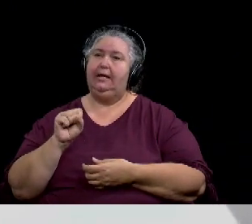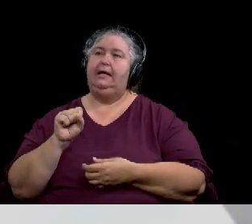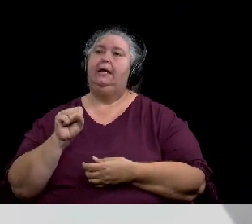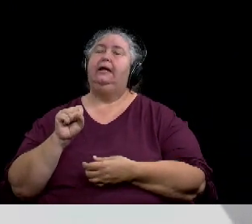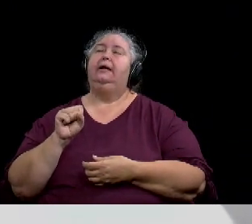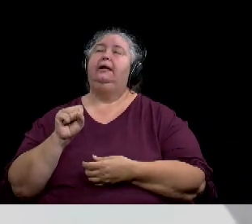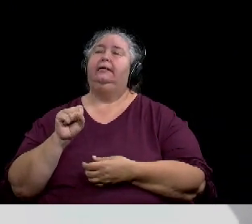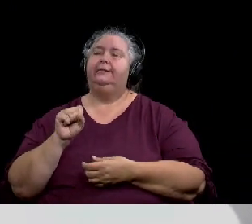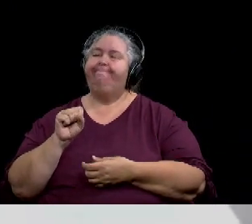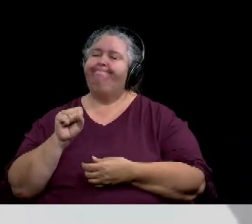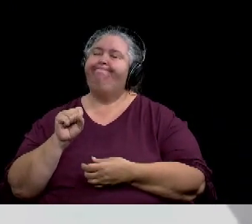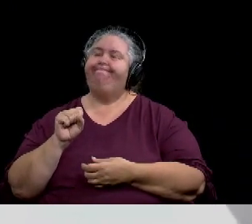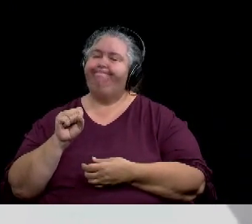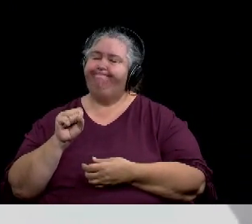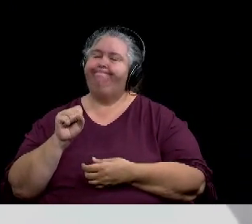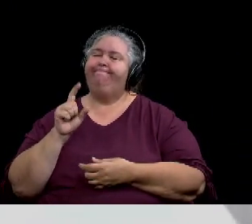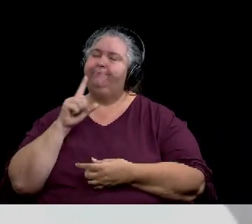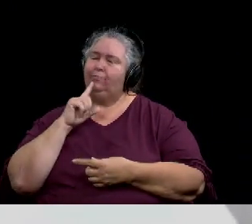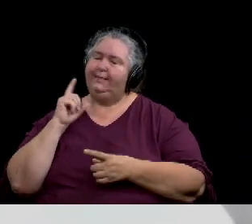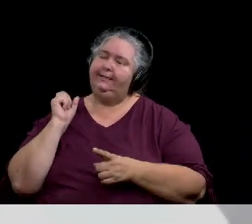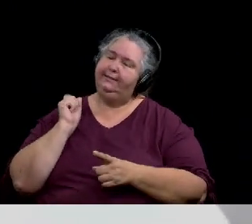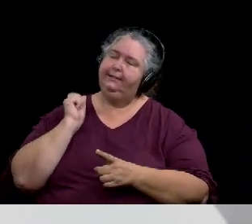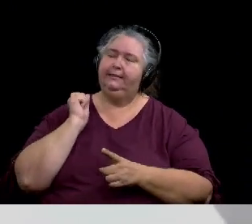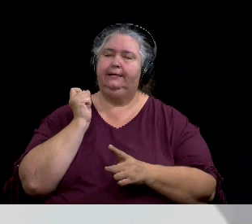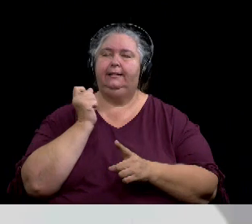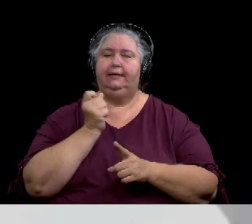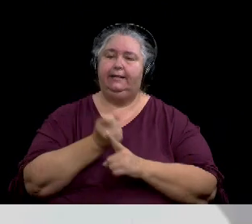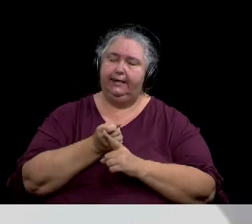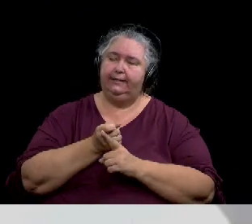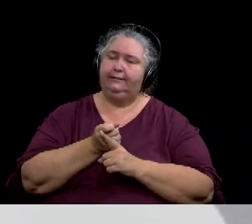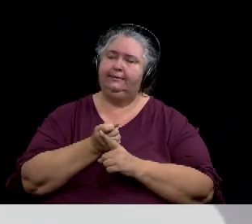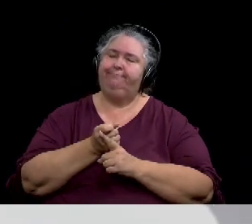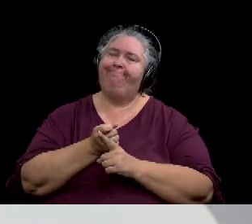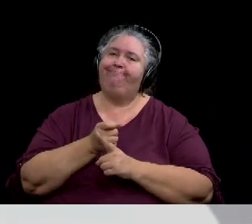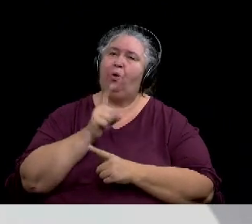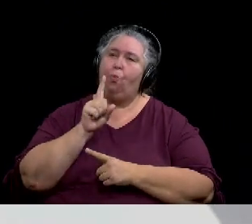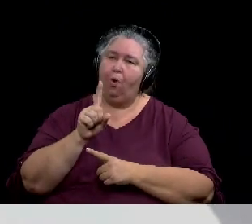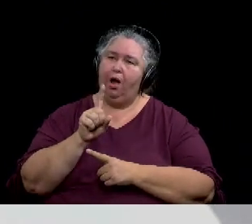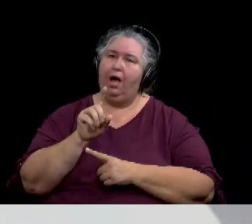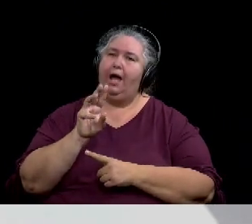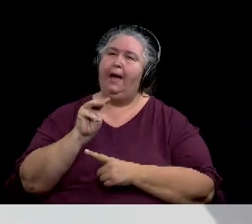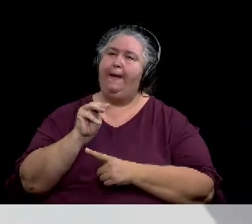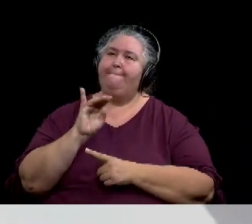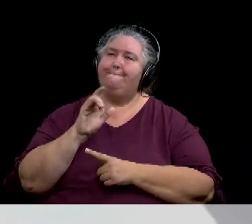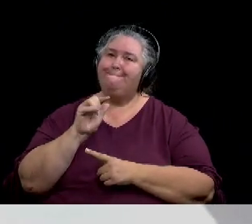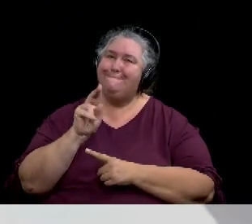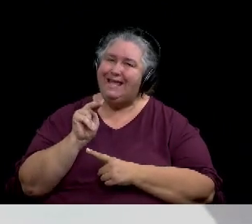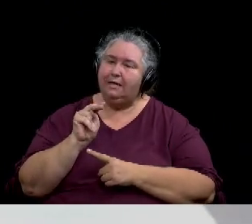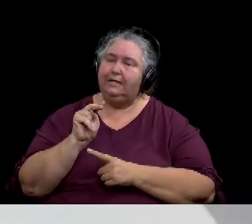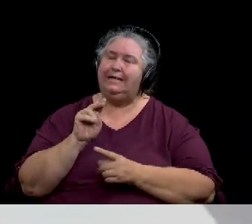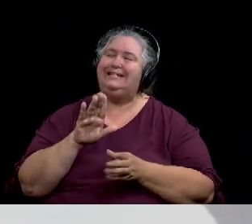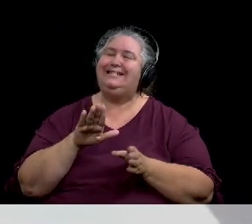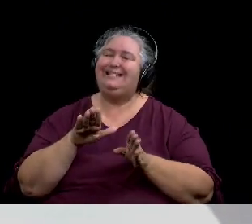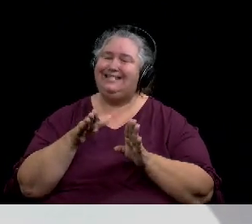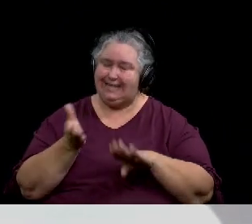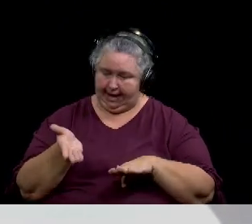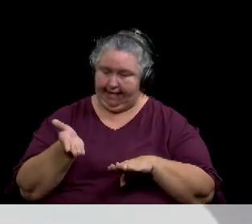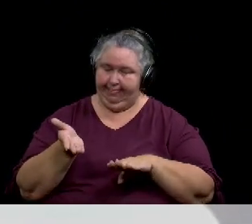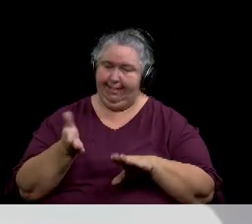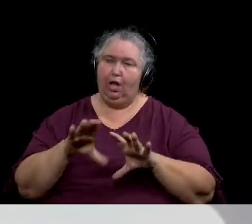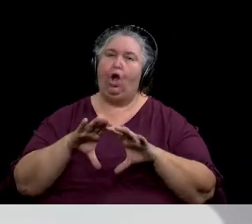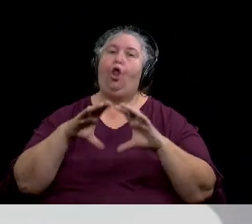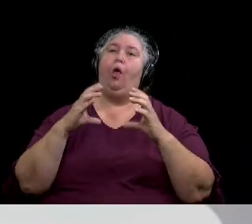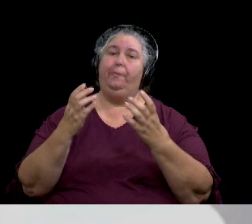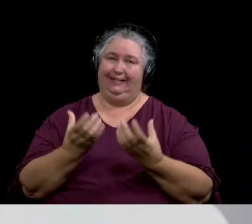this week of 1 million deaths globally due to COVID-19. In the